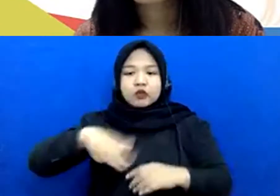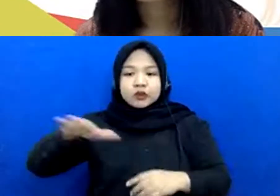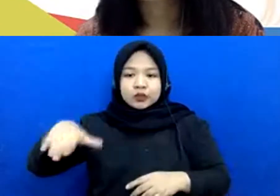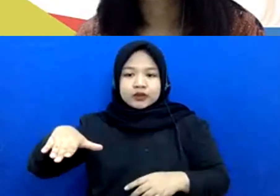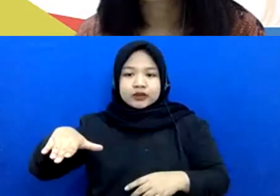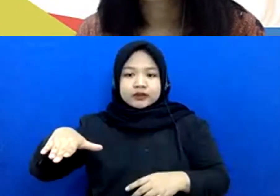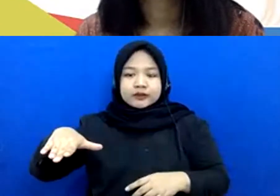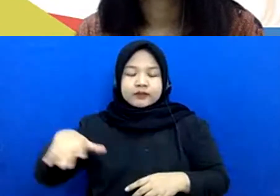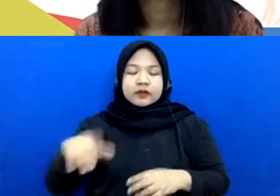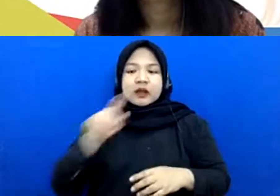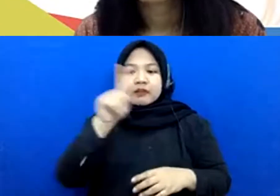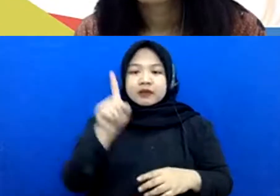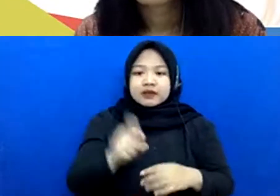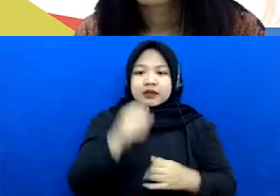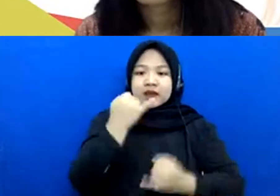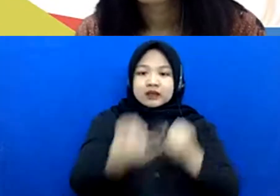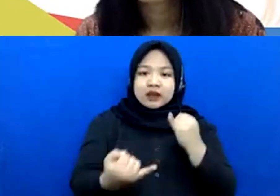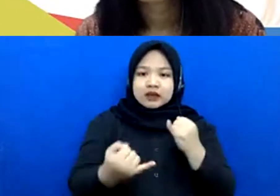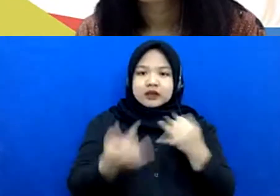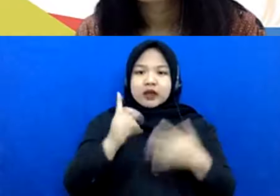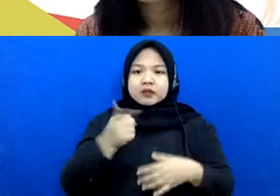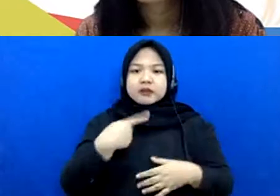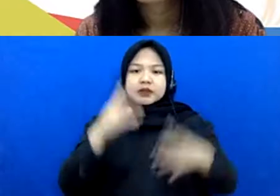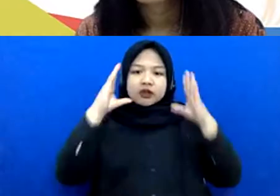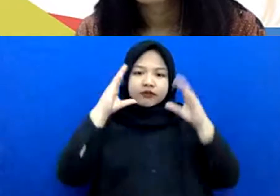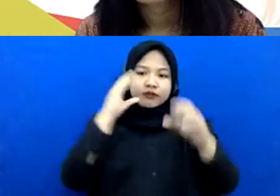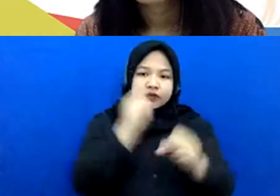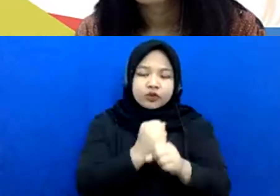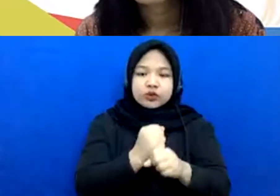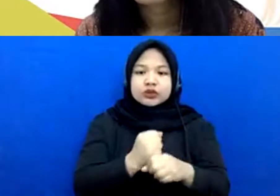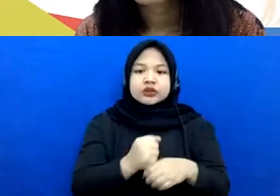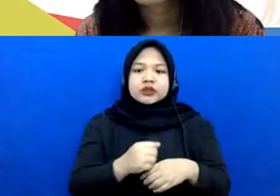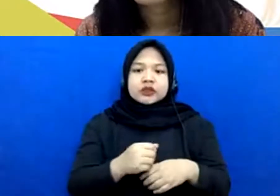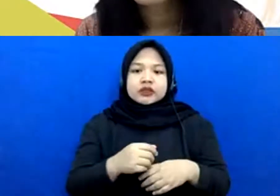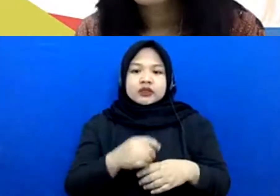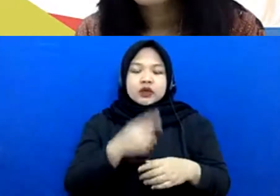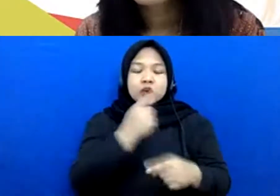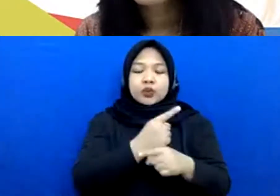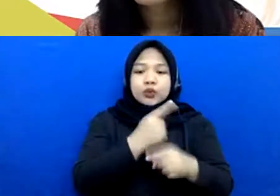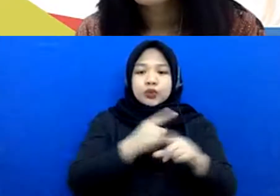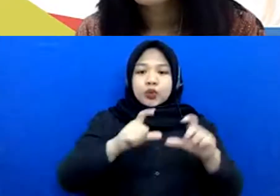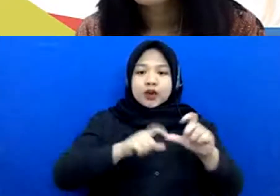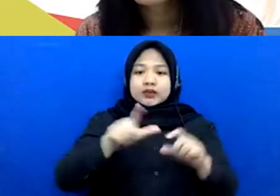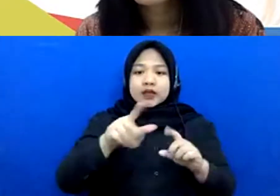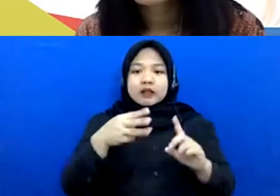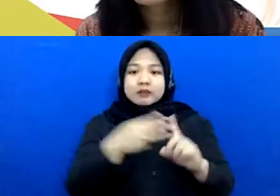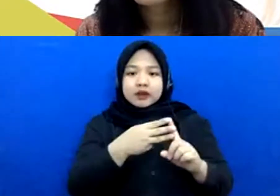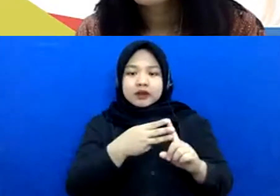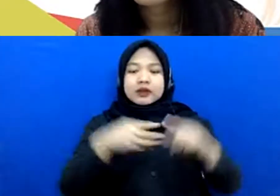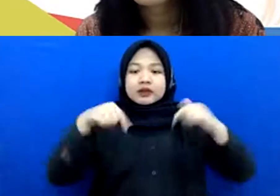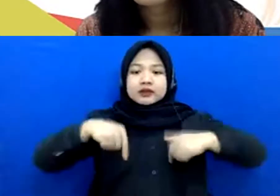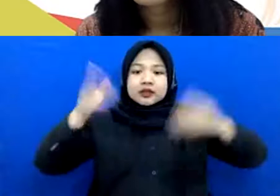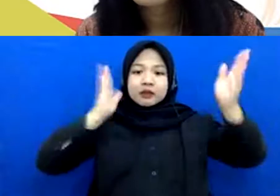your last question, which is why we are focusing on teachers in special education, In Malaysia here, we